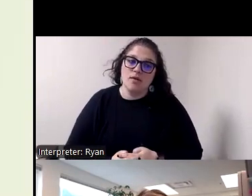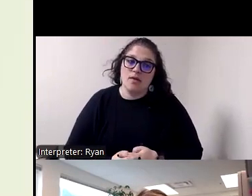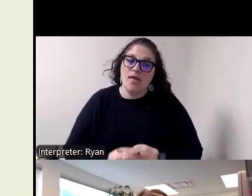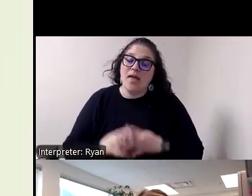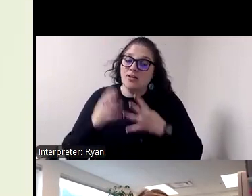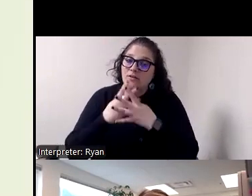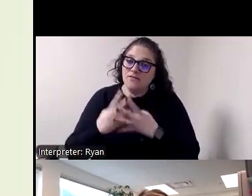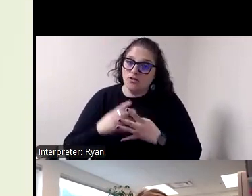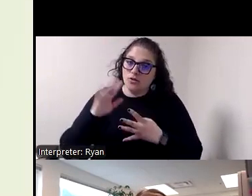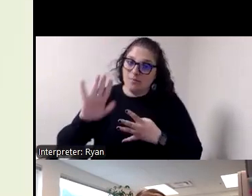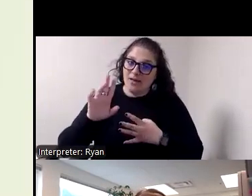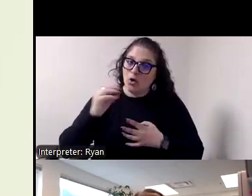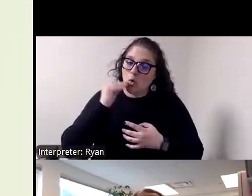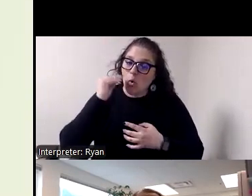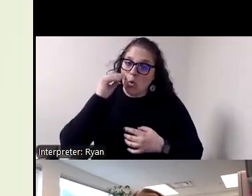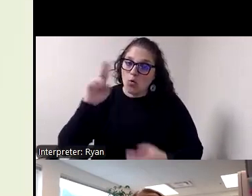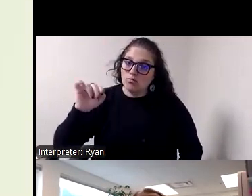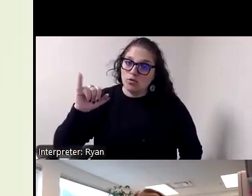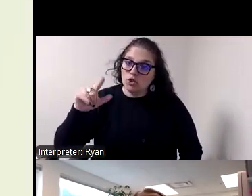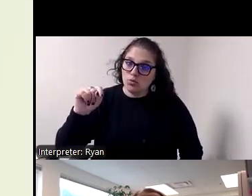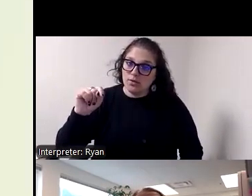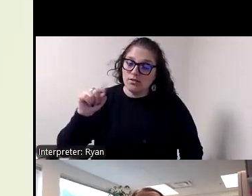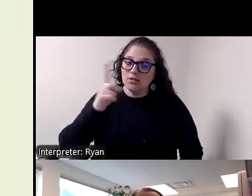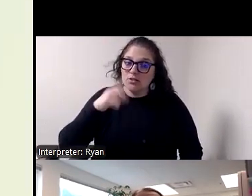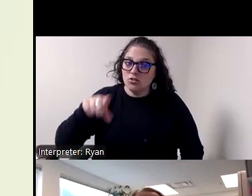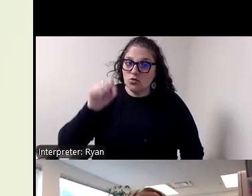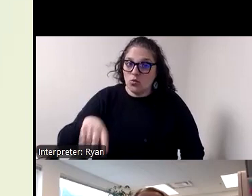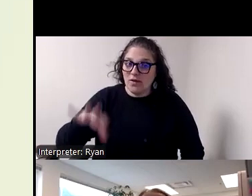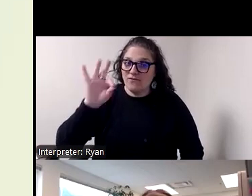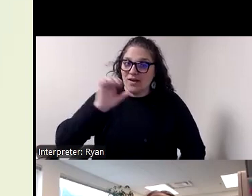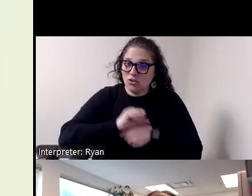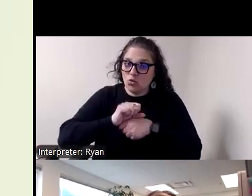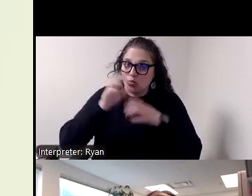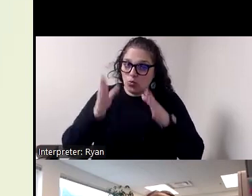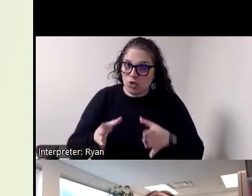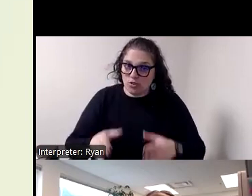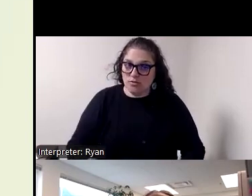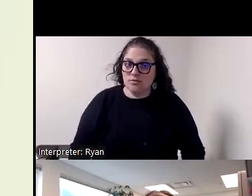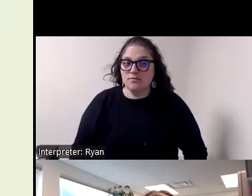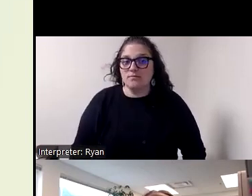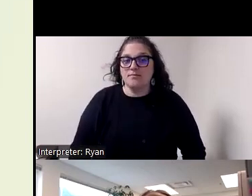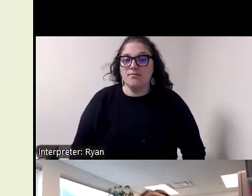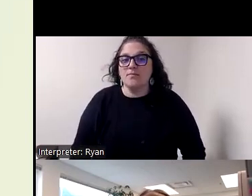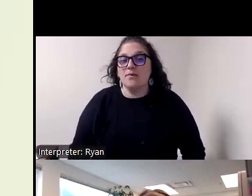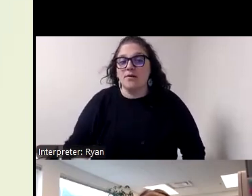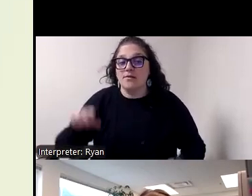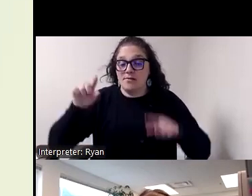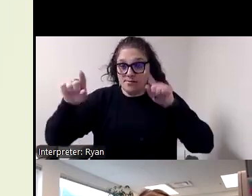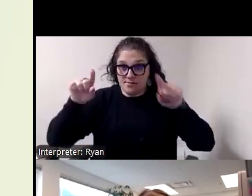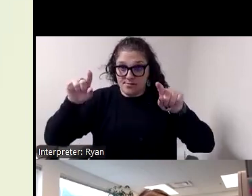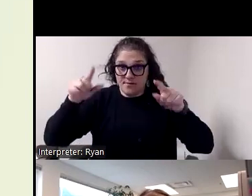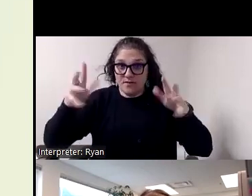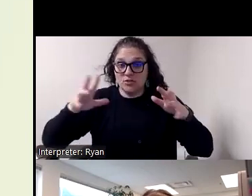home unit. That'll make it a lot easier for you to find your employees' timesheets. So once you select that, it'll automatically bring up all